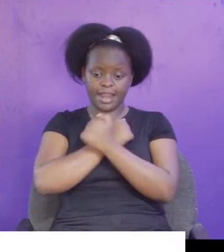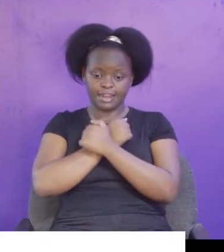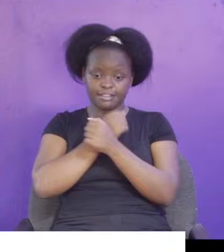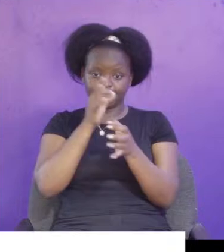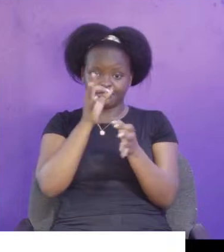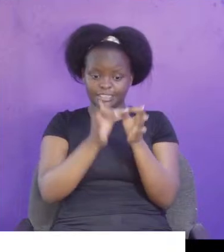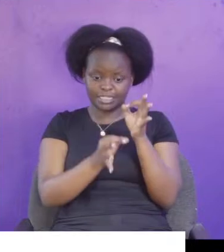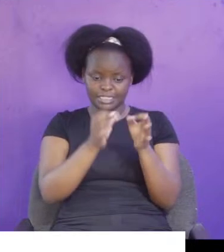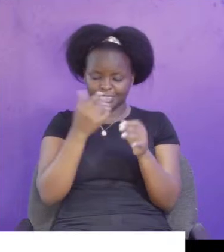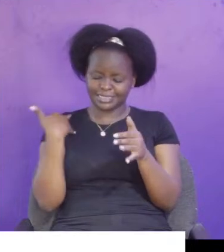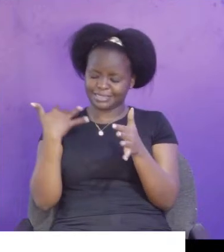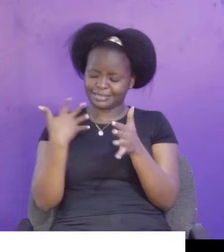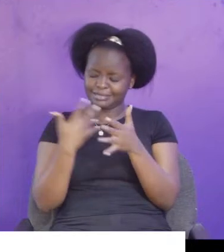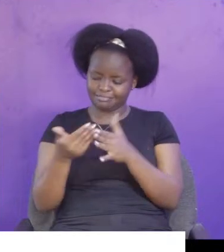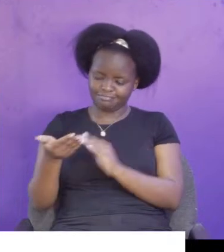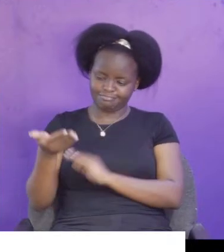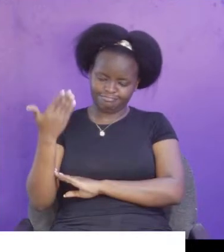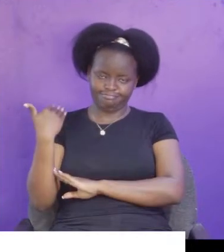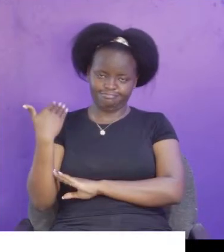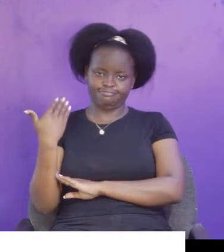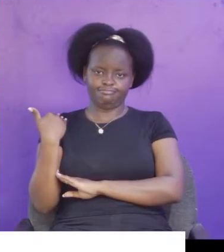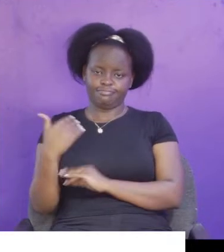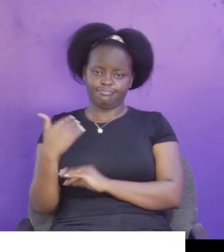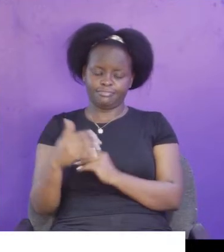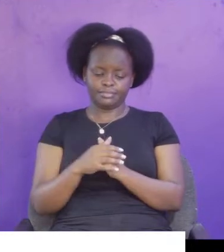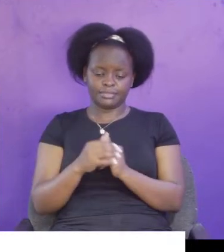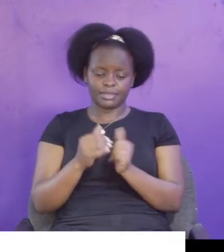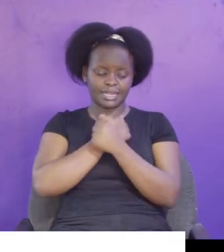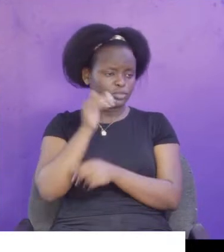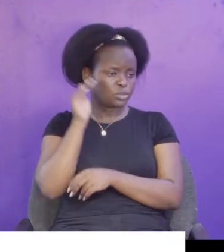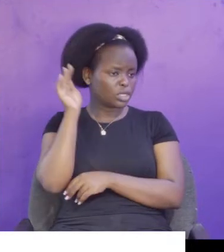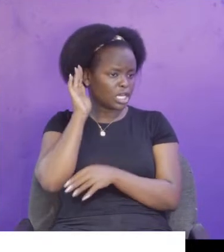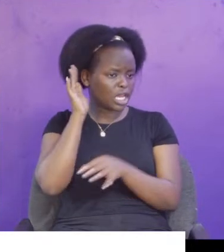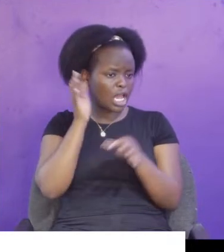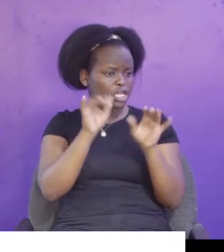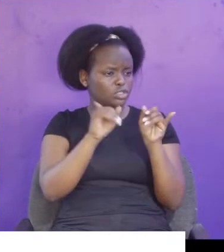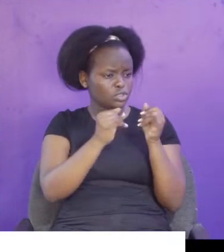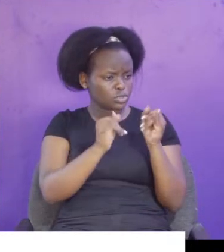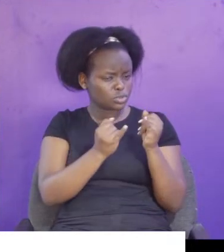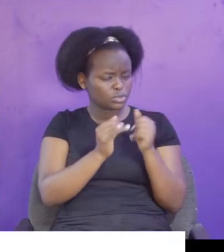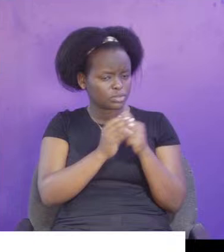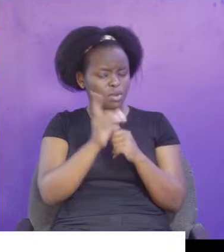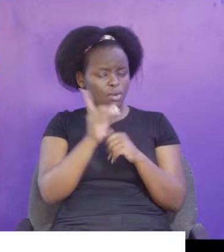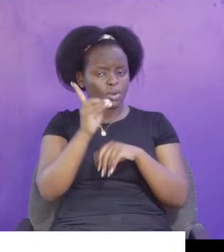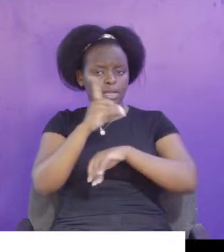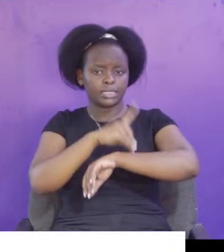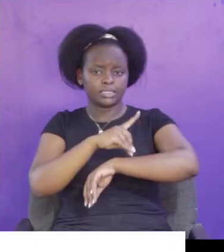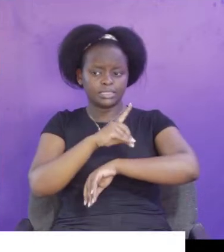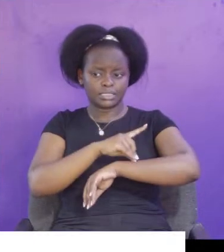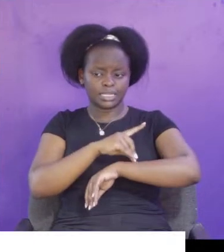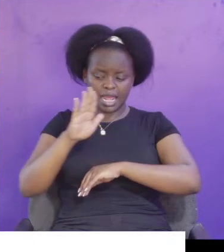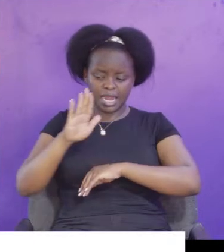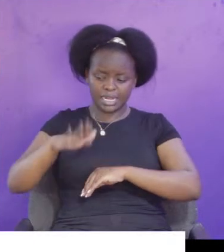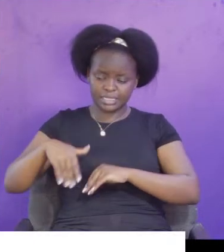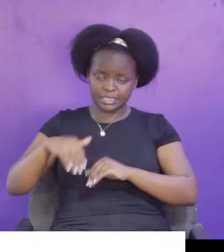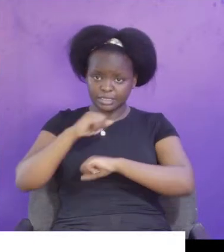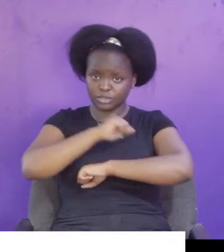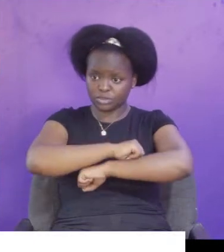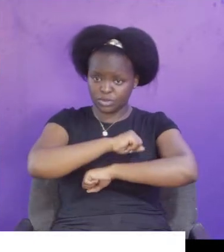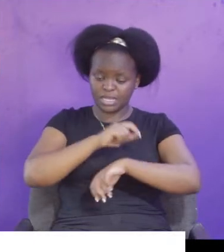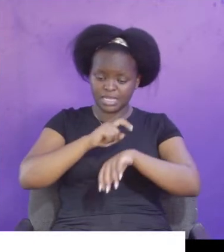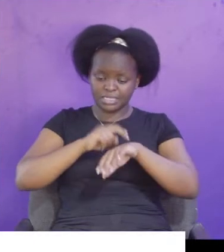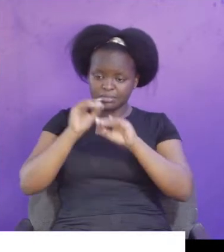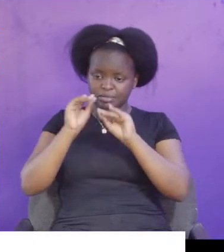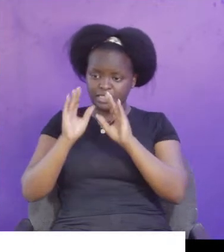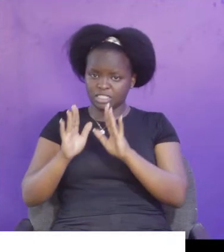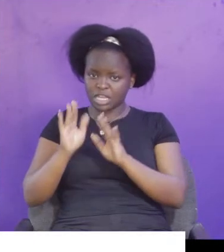beginning. He loved to hear news. And one day he was late in school, and when the teacher asked him what he